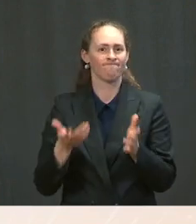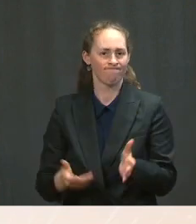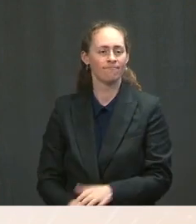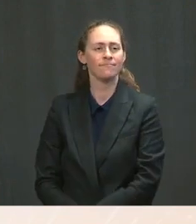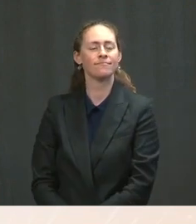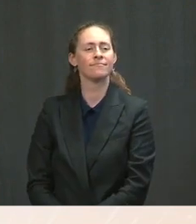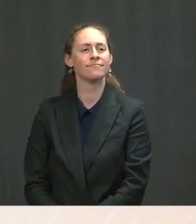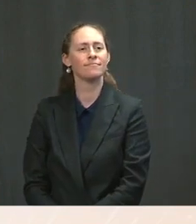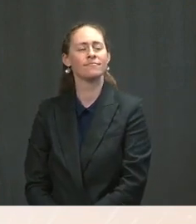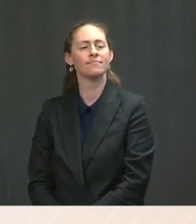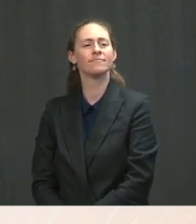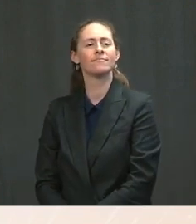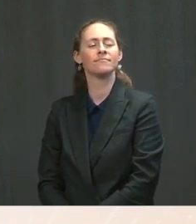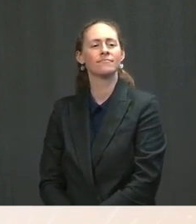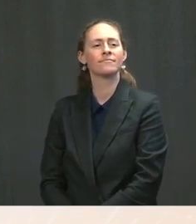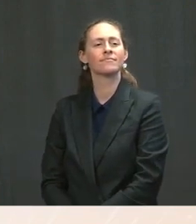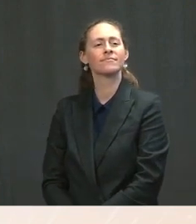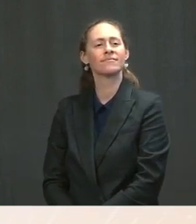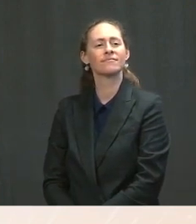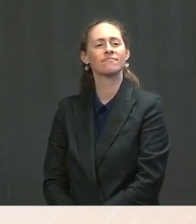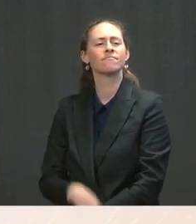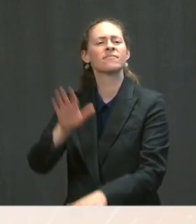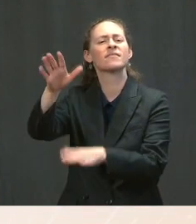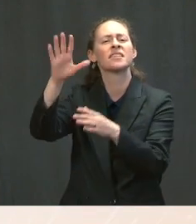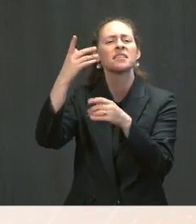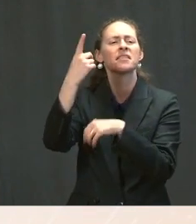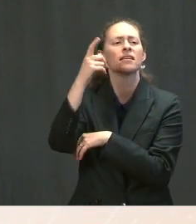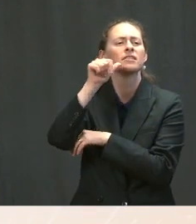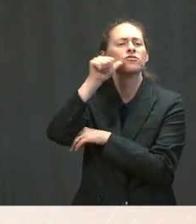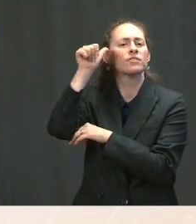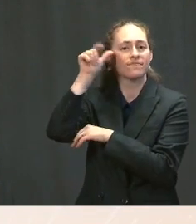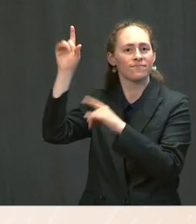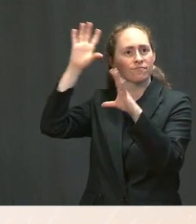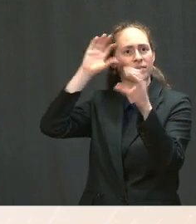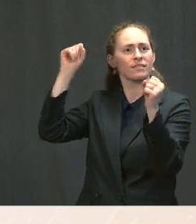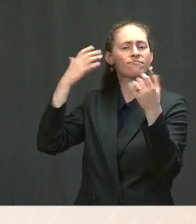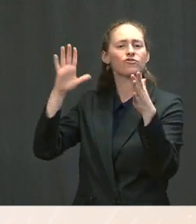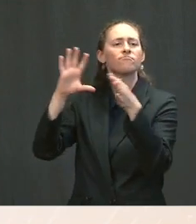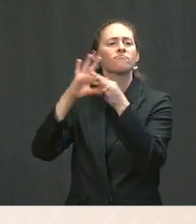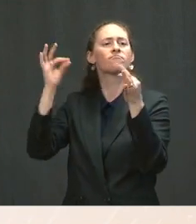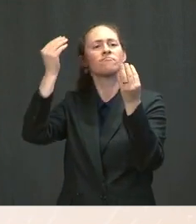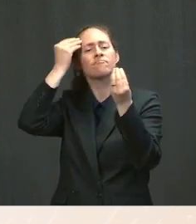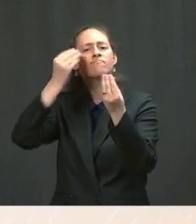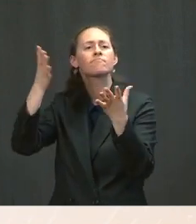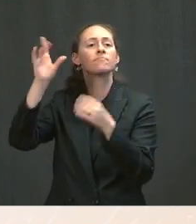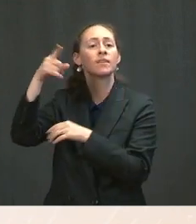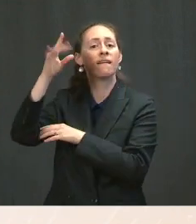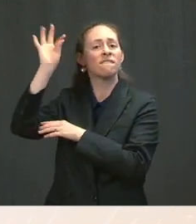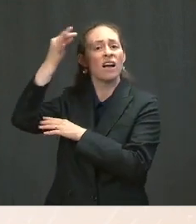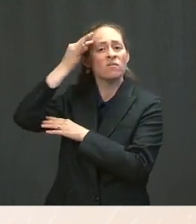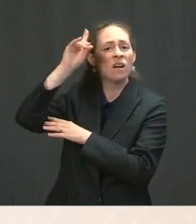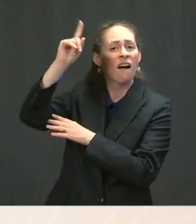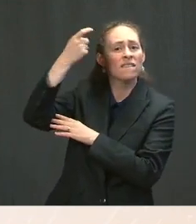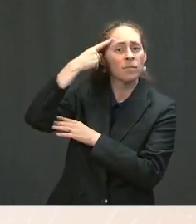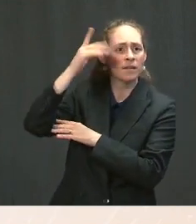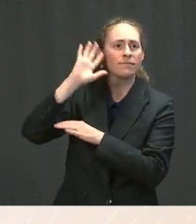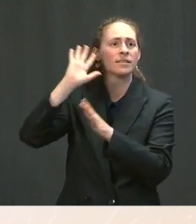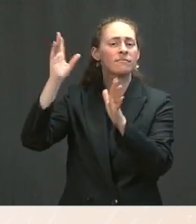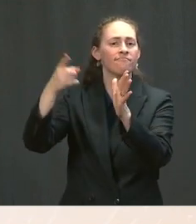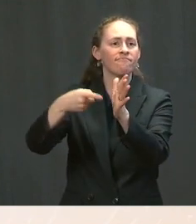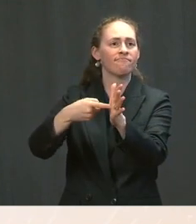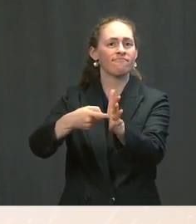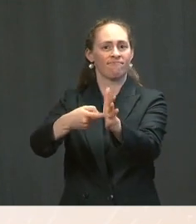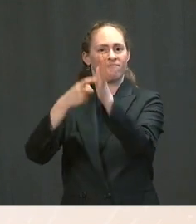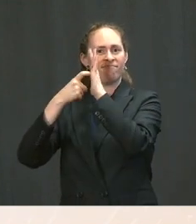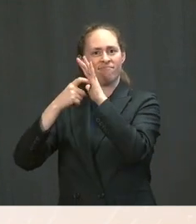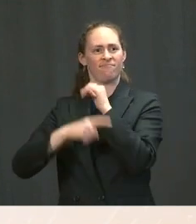said yesterday, it is still a question whether the federal government can mandate the whole country to get vaccinated. He said, I don't know that yet.